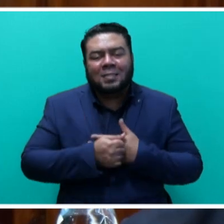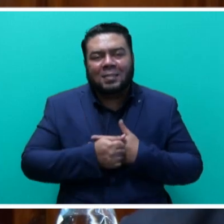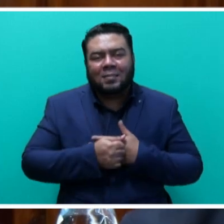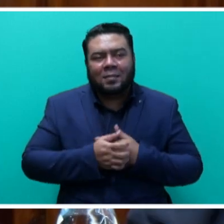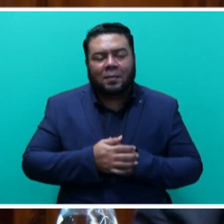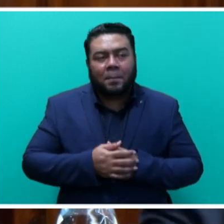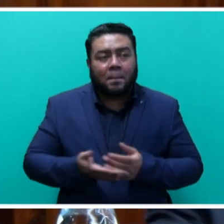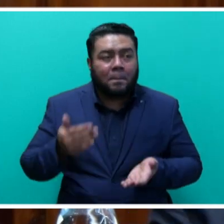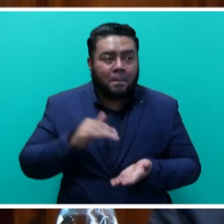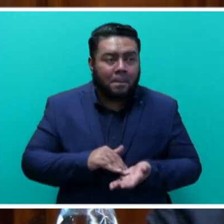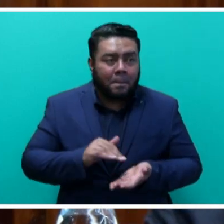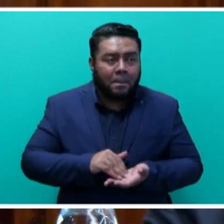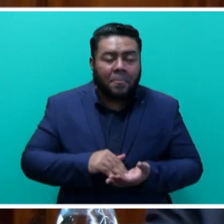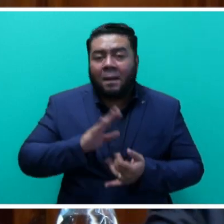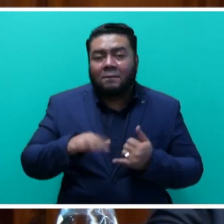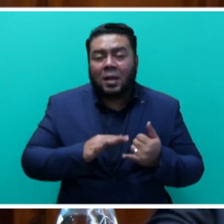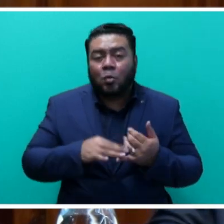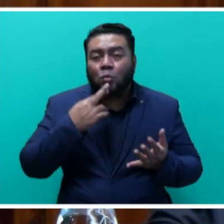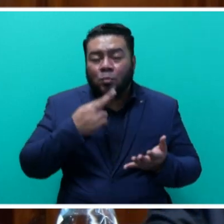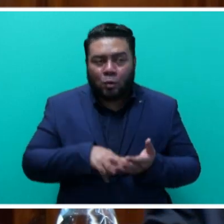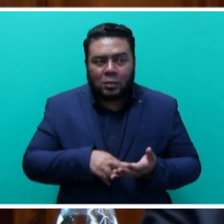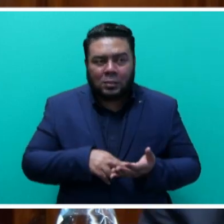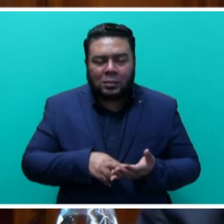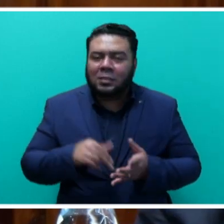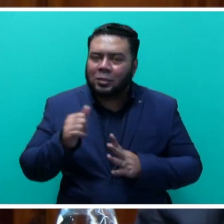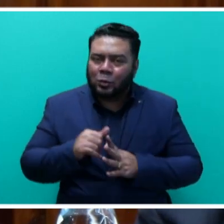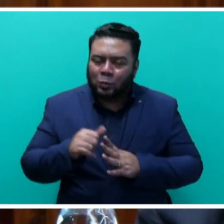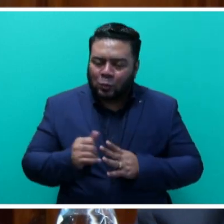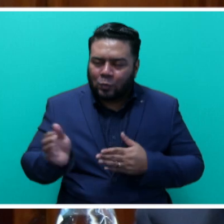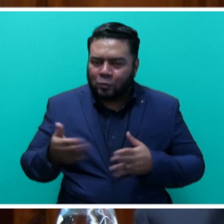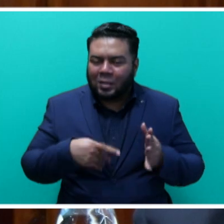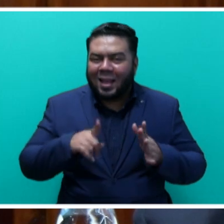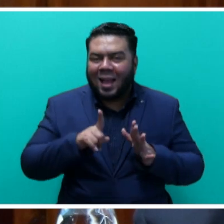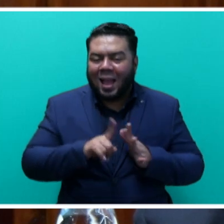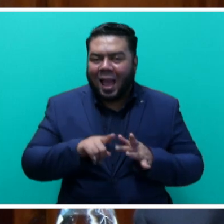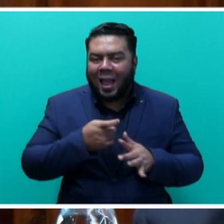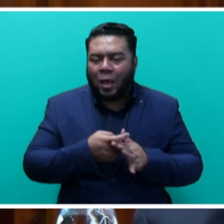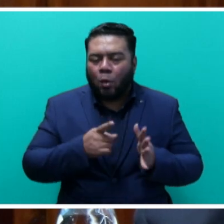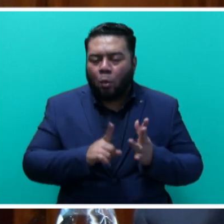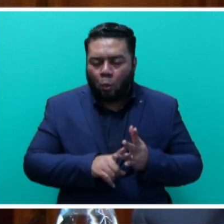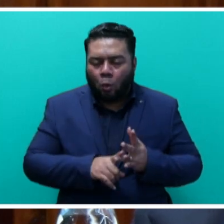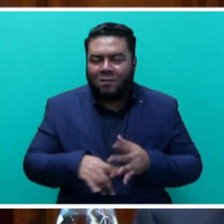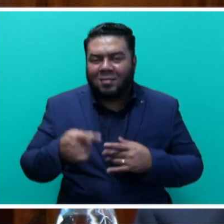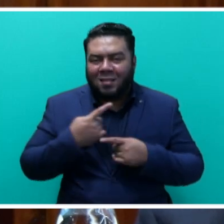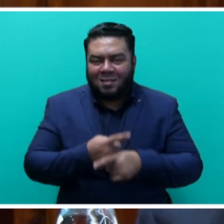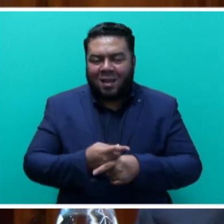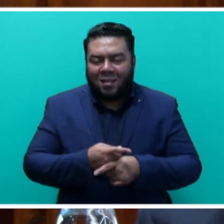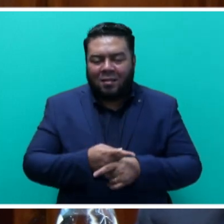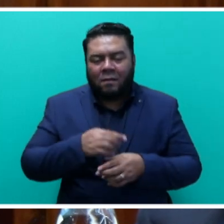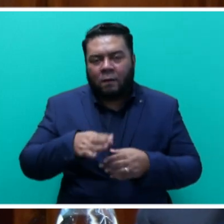addition, the final report is also submitted to ICAO as a guide to future